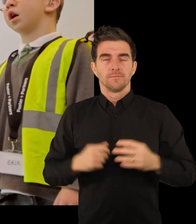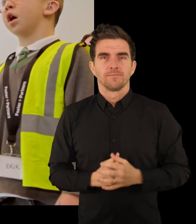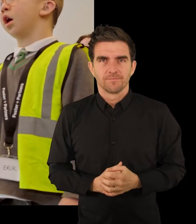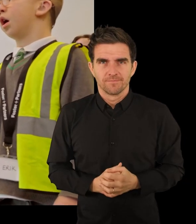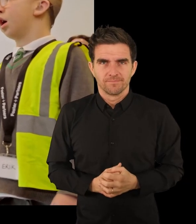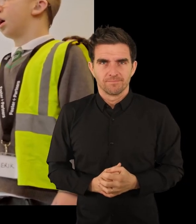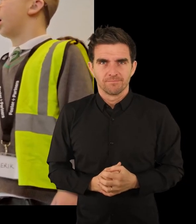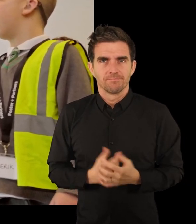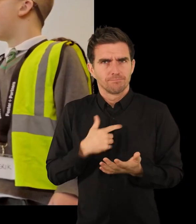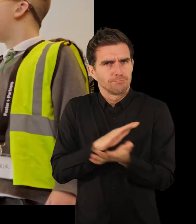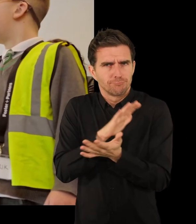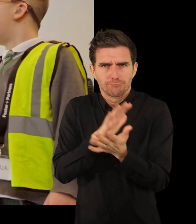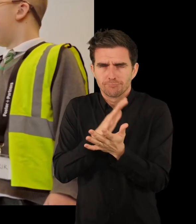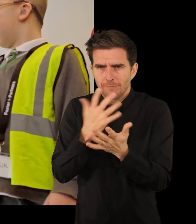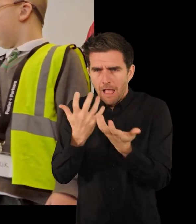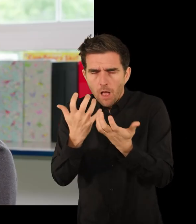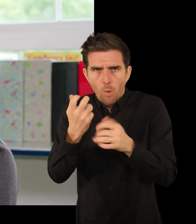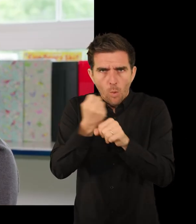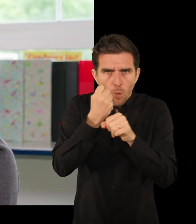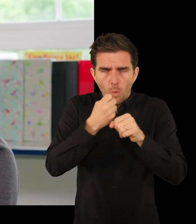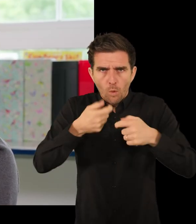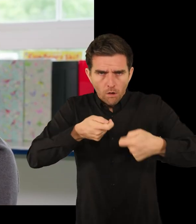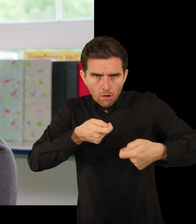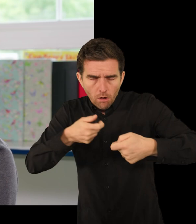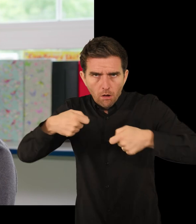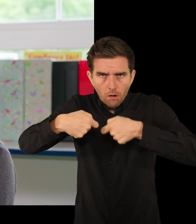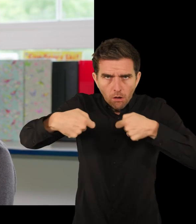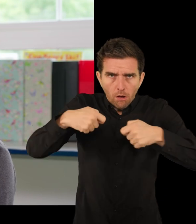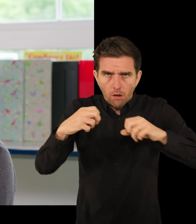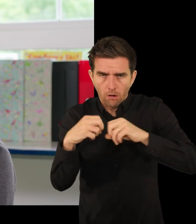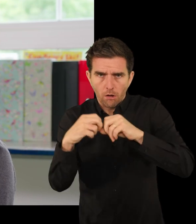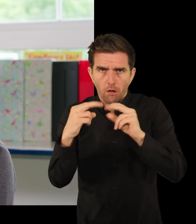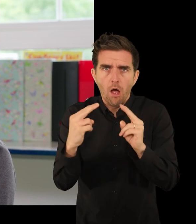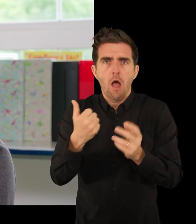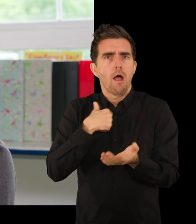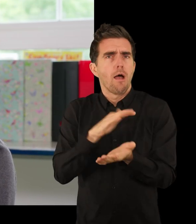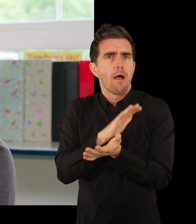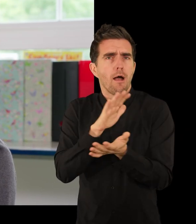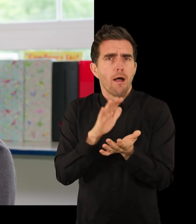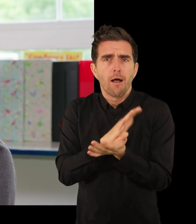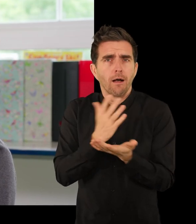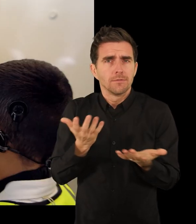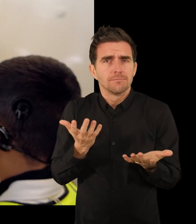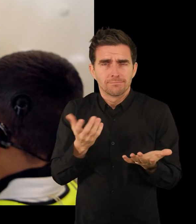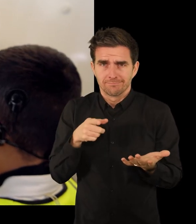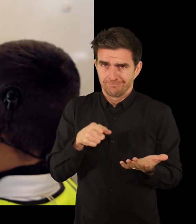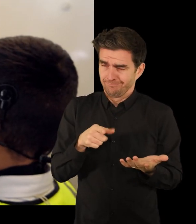holding the bridge. I enjoy making the bridge